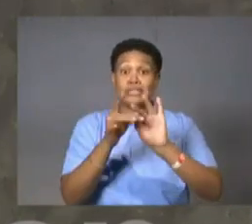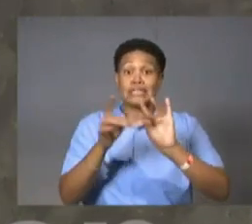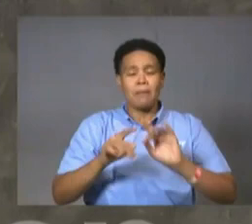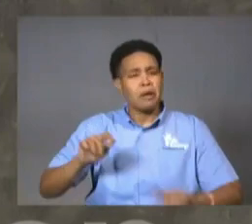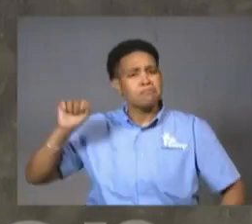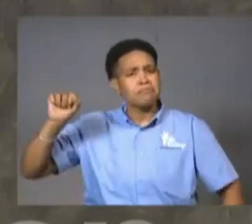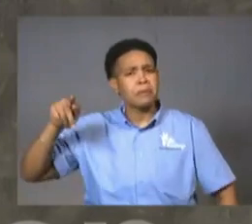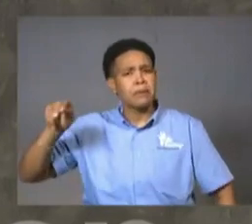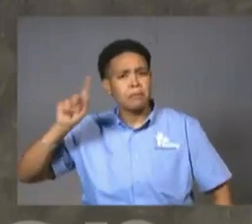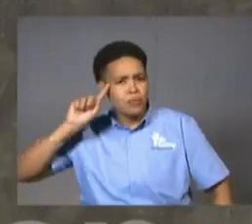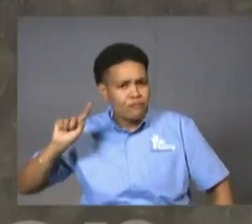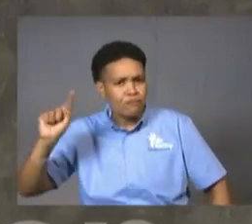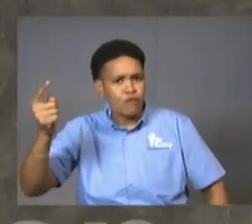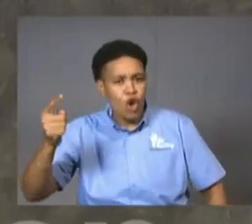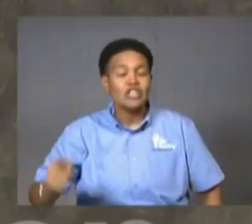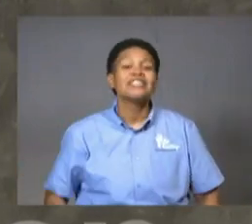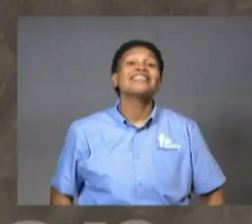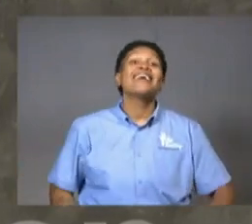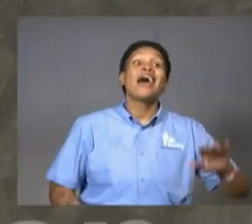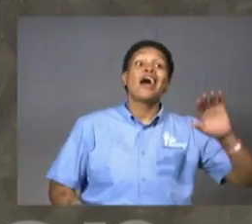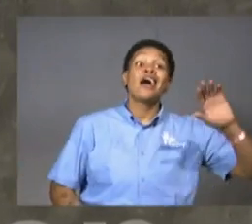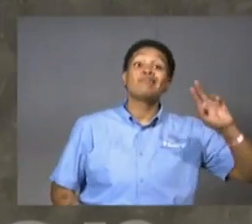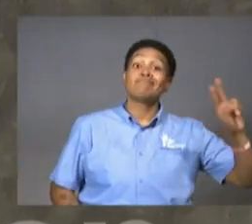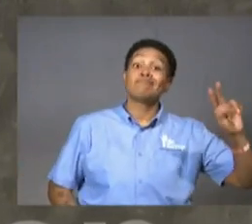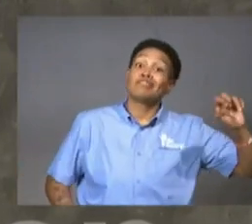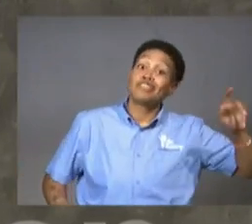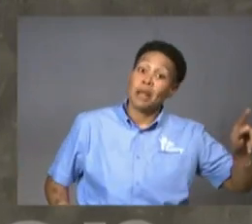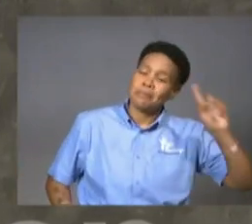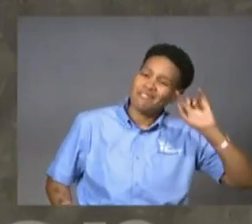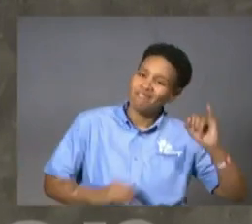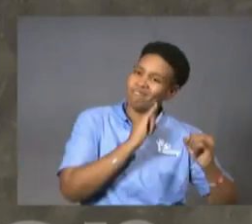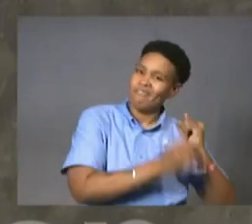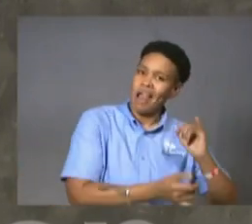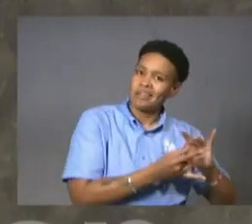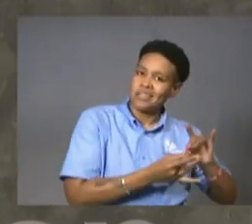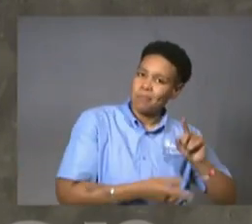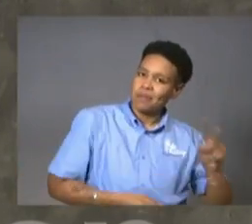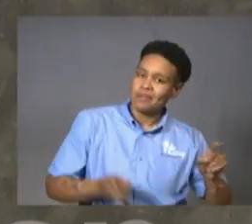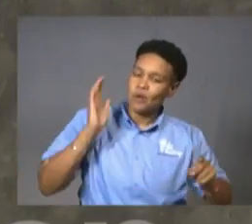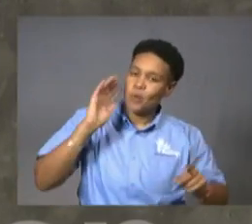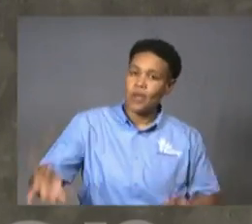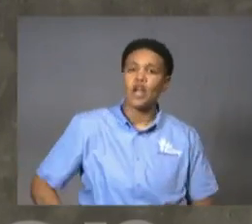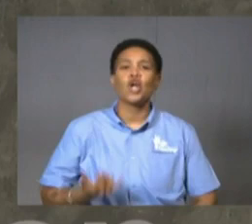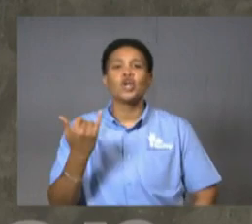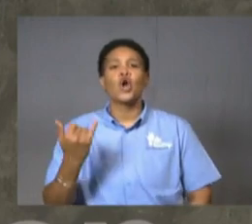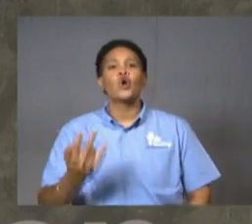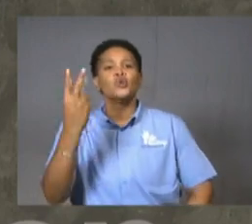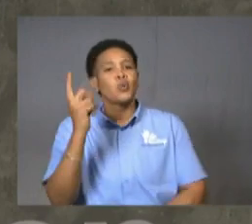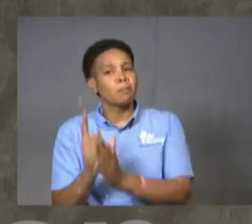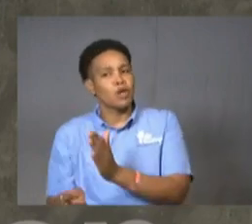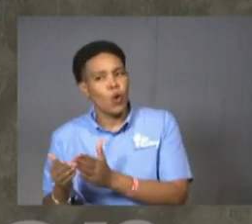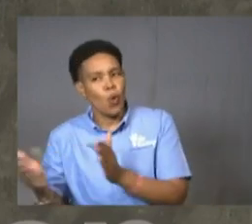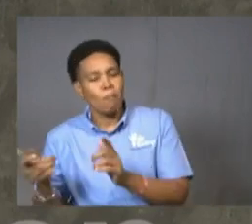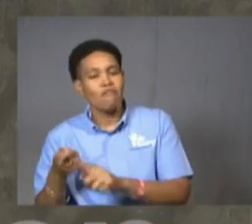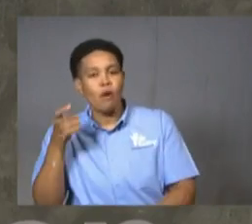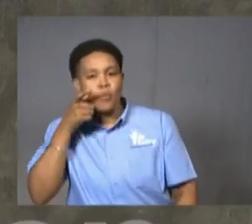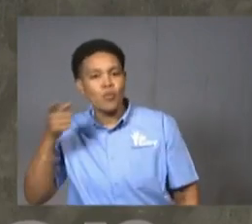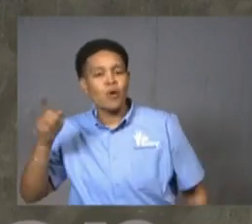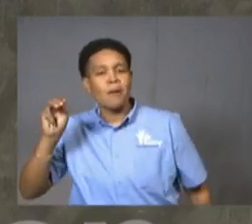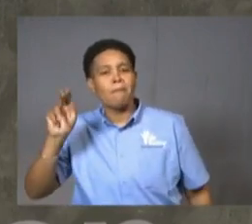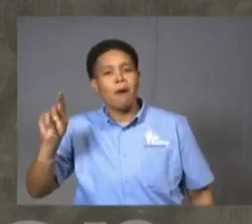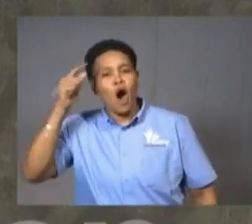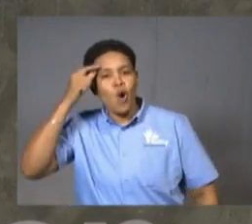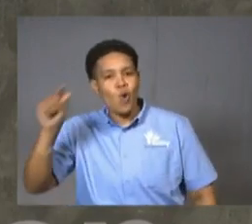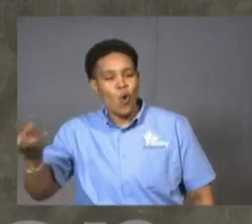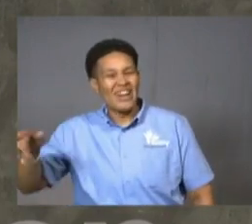will go first, and the JLP will make the final statement. And now, the 2-minute opening statement from Mr. Mark